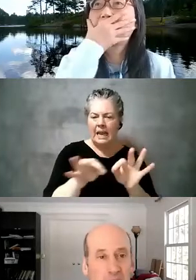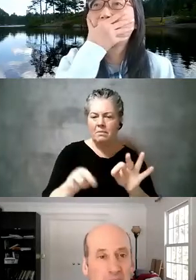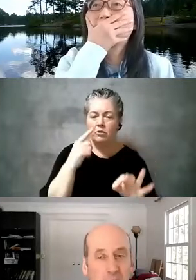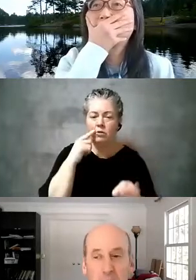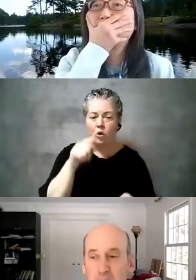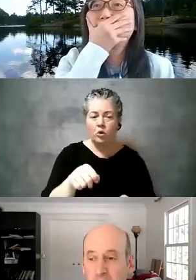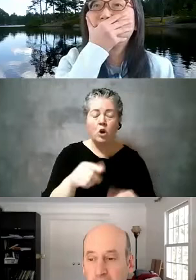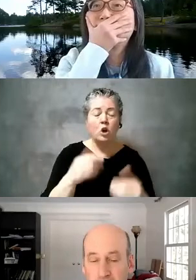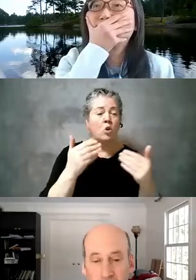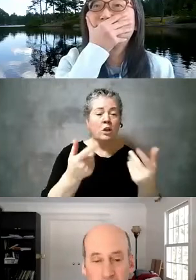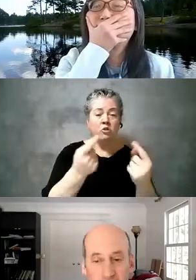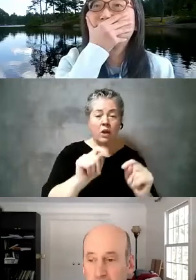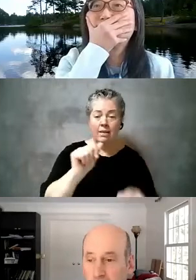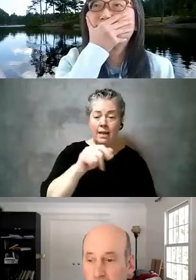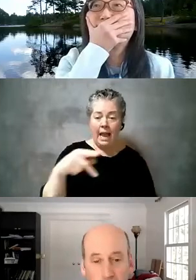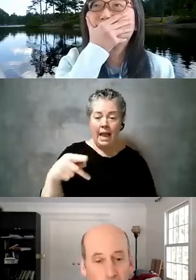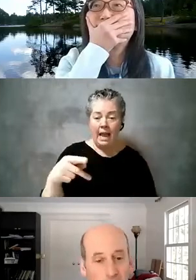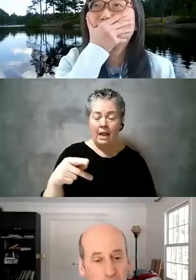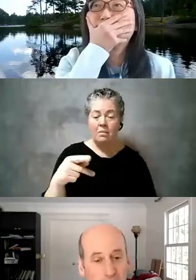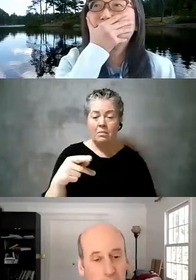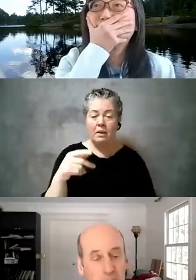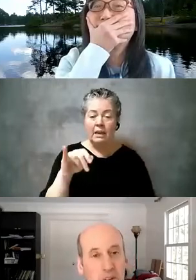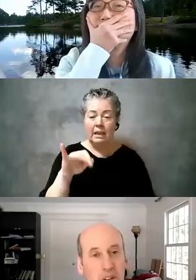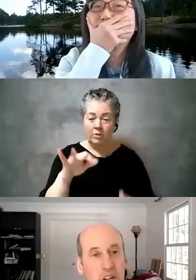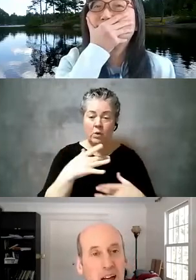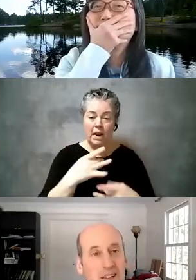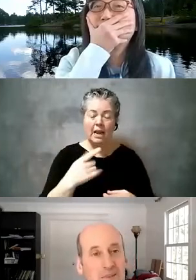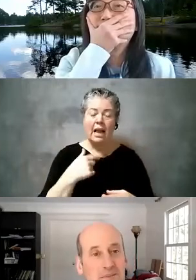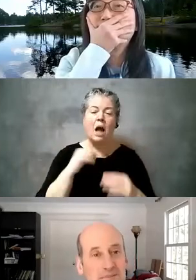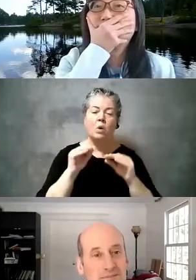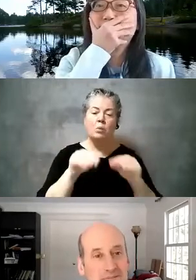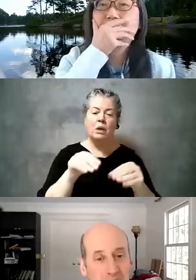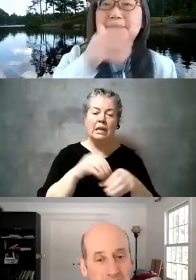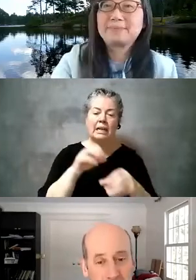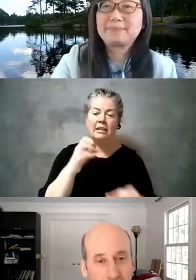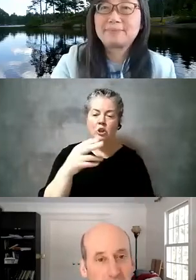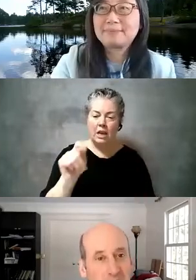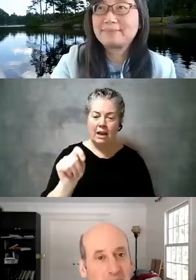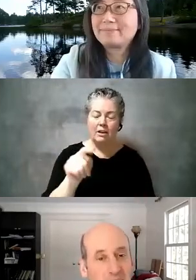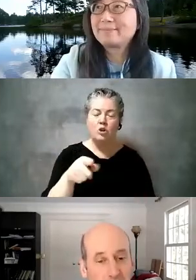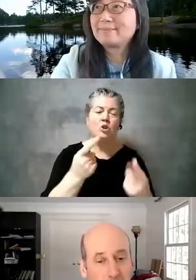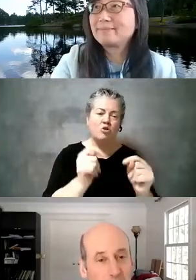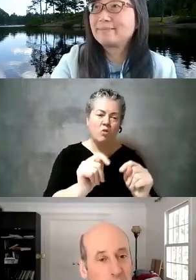and try the app as you like, and I'll put the app into the chat. Thanks.